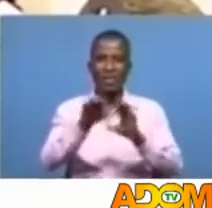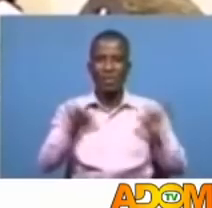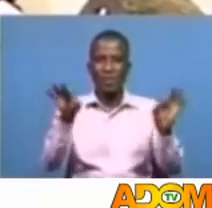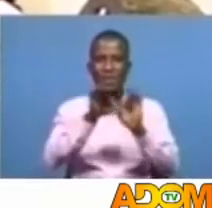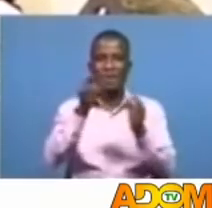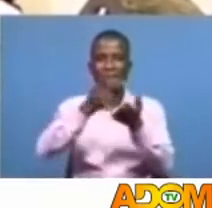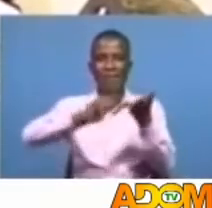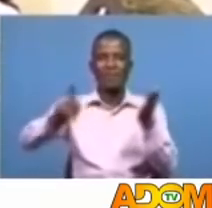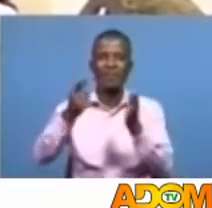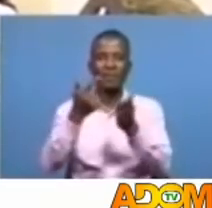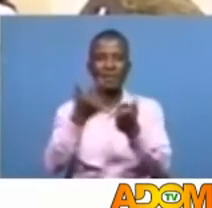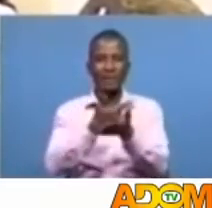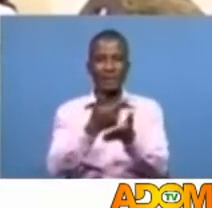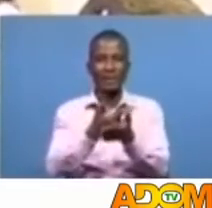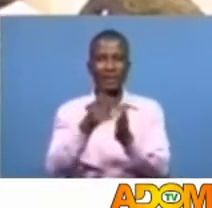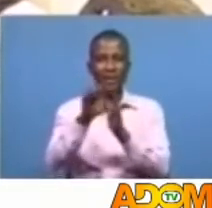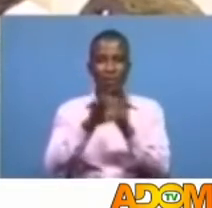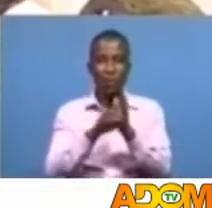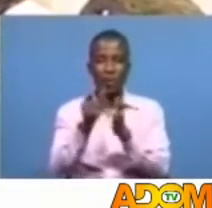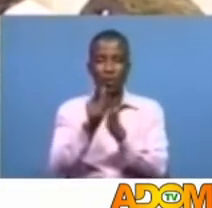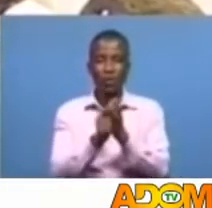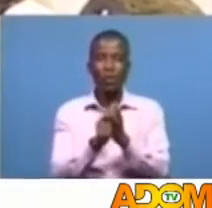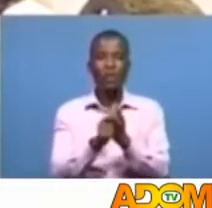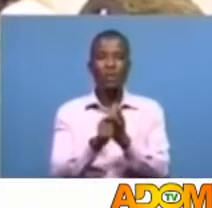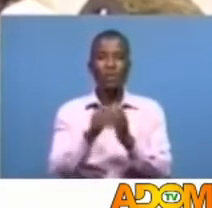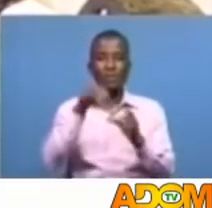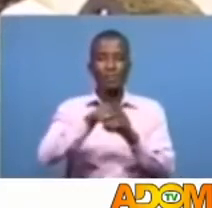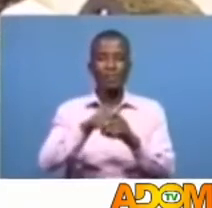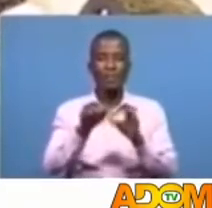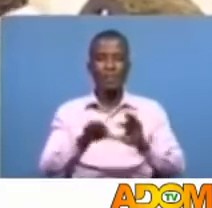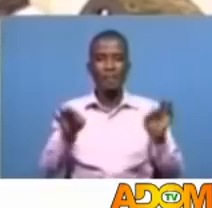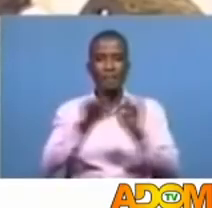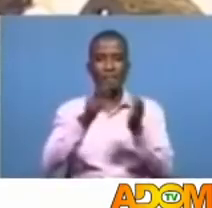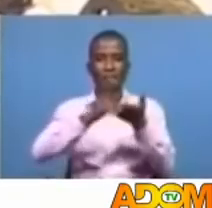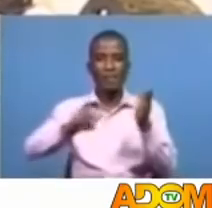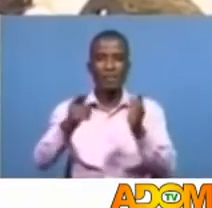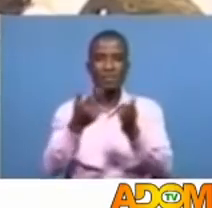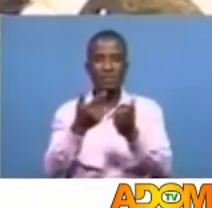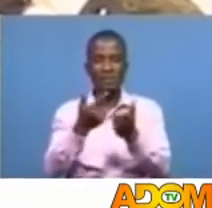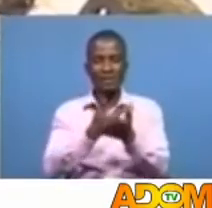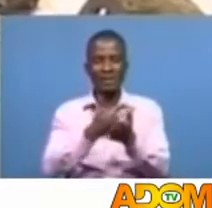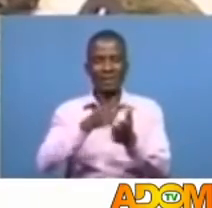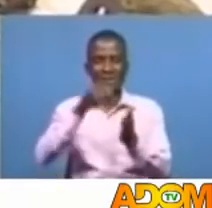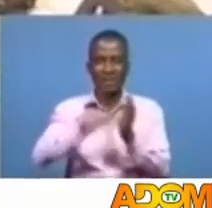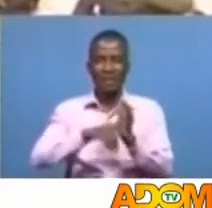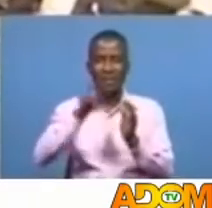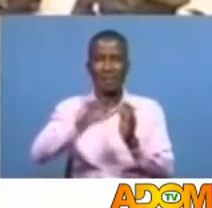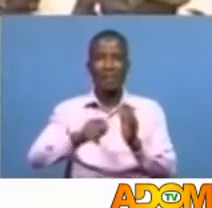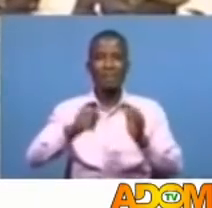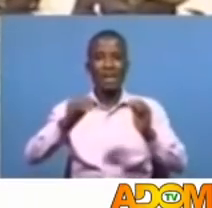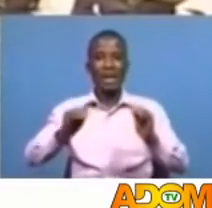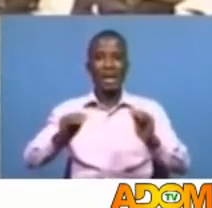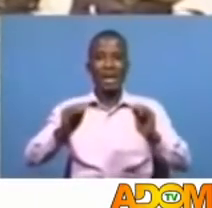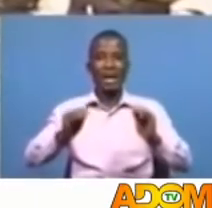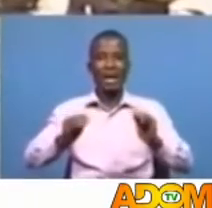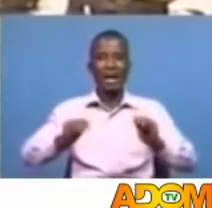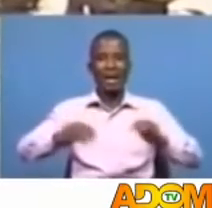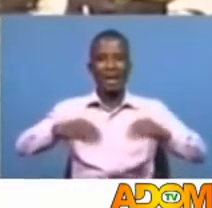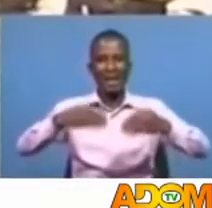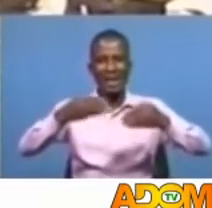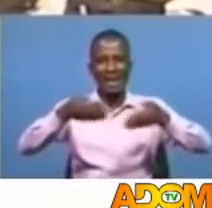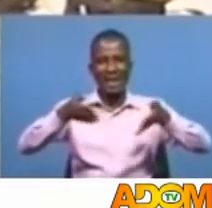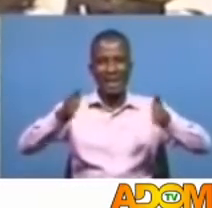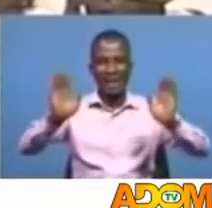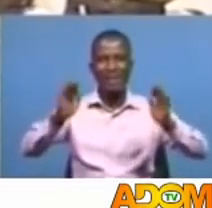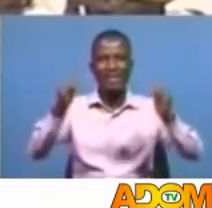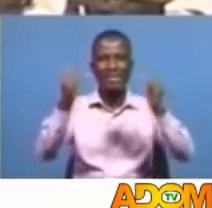Ghana, and consequently, they must be given an equal amount of respect in